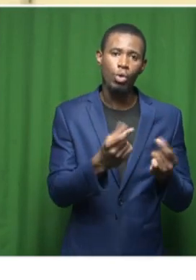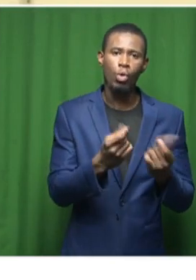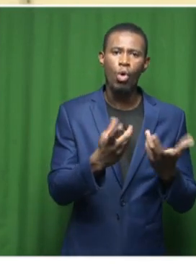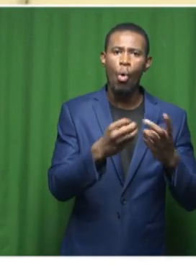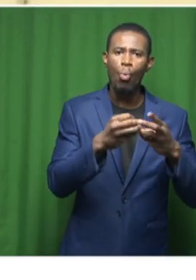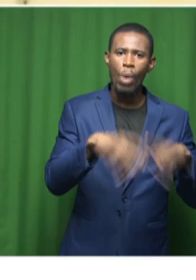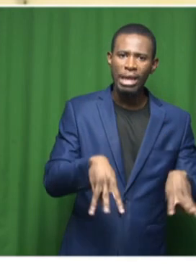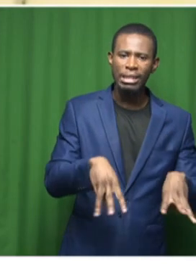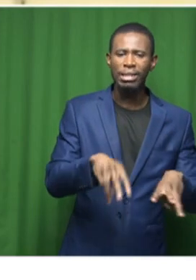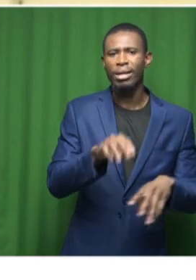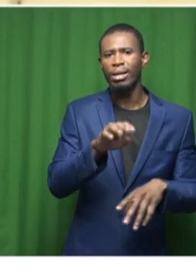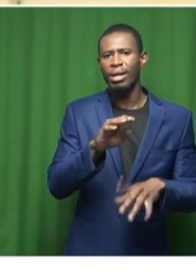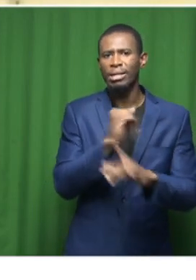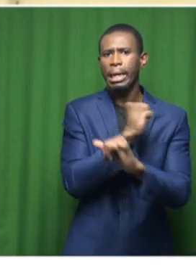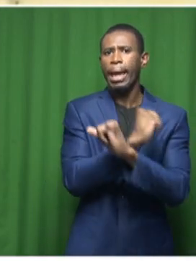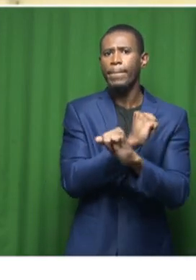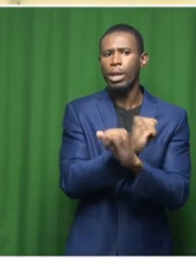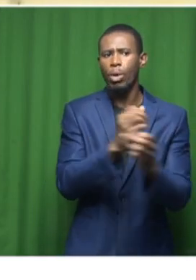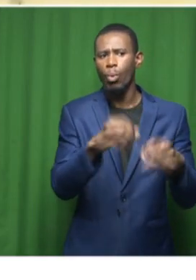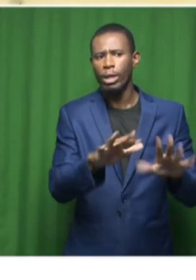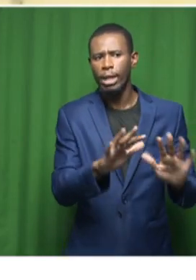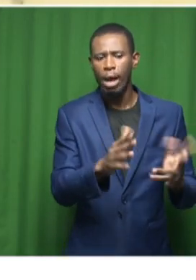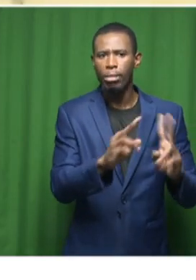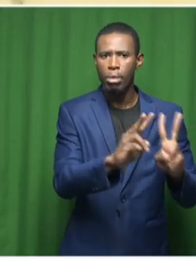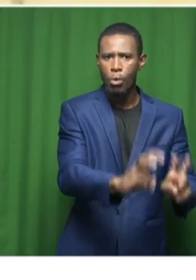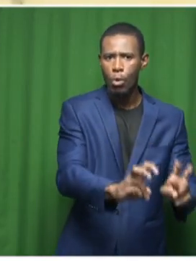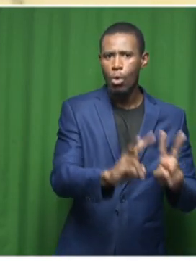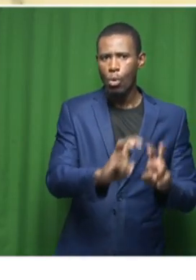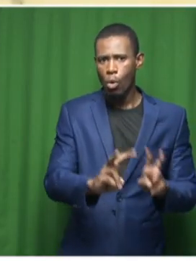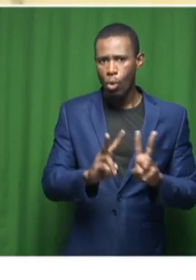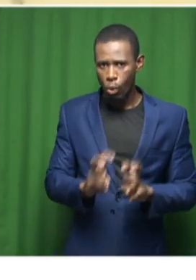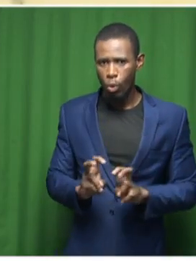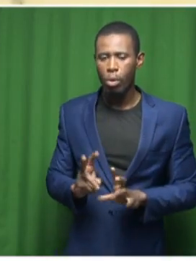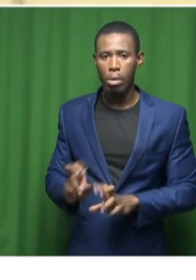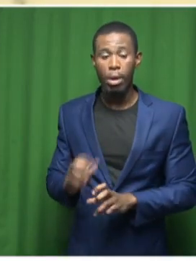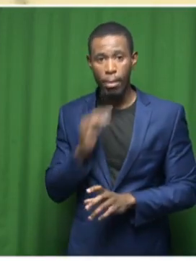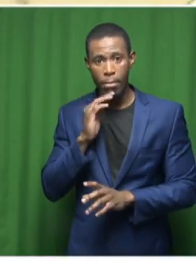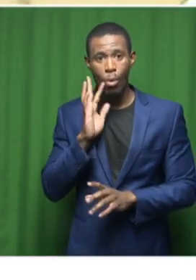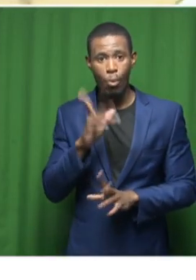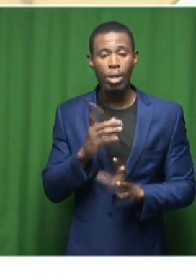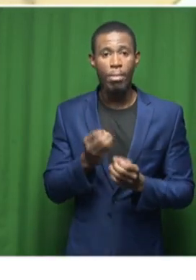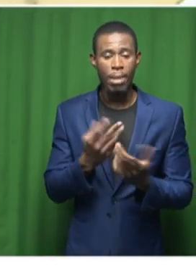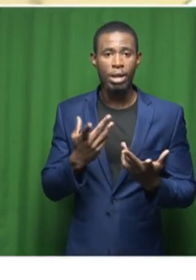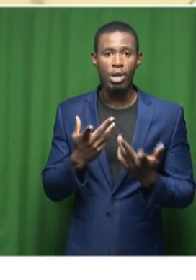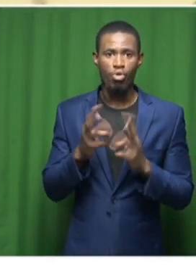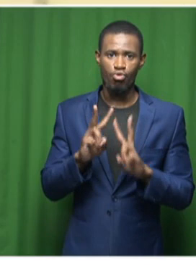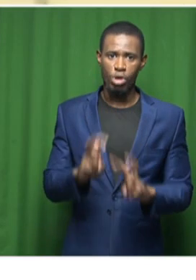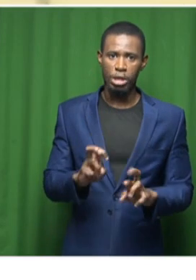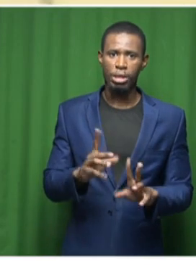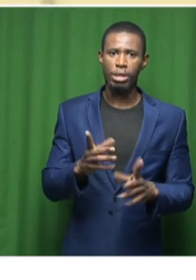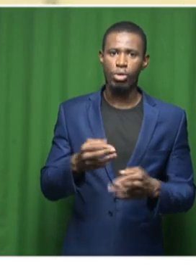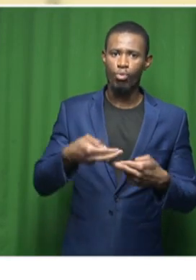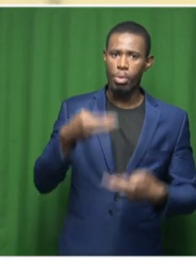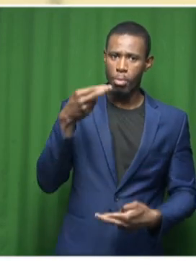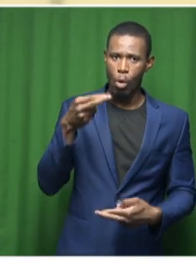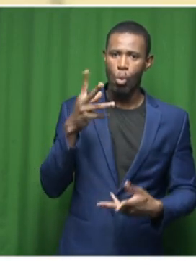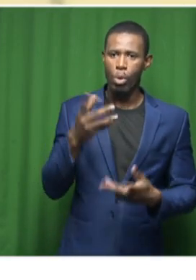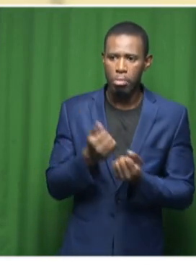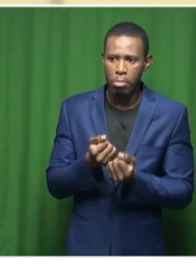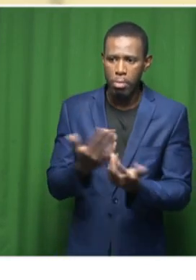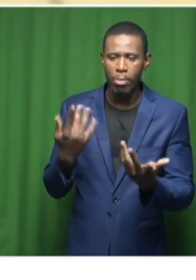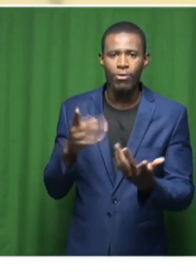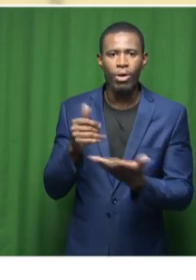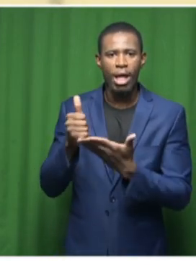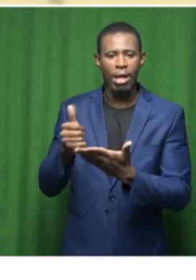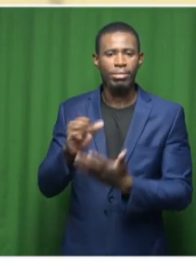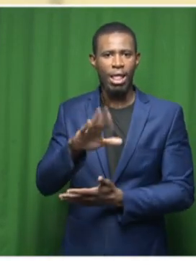and so forth. So there are a lot of units or research papers that are becoming out of UJ for the benefit, of course, of the country regarding 3D concrete